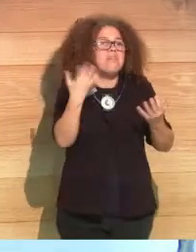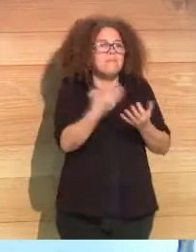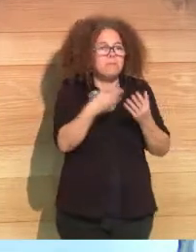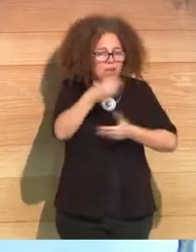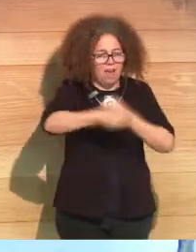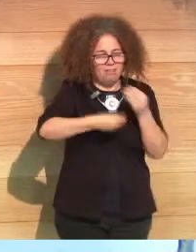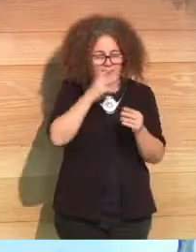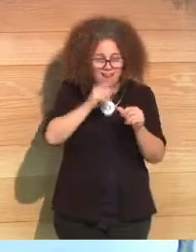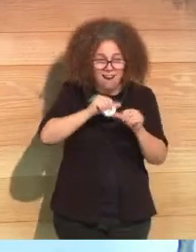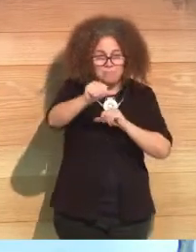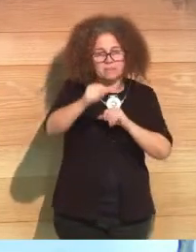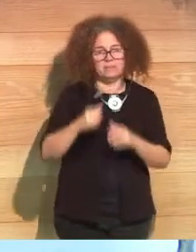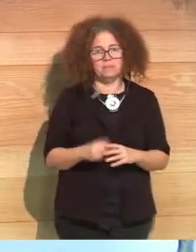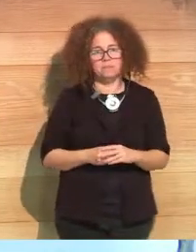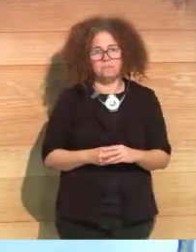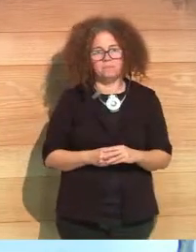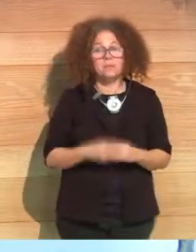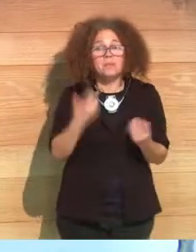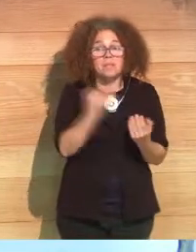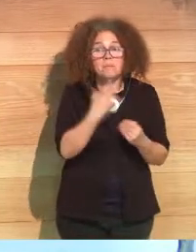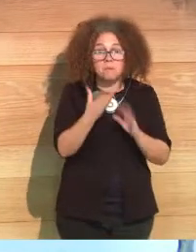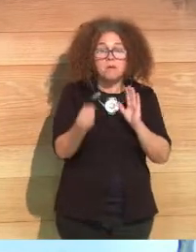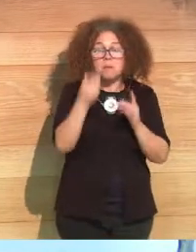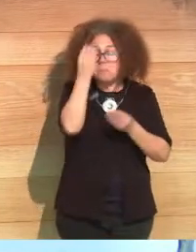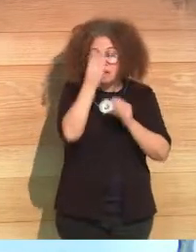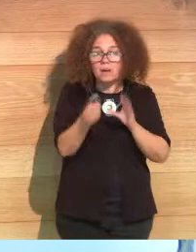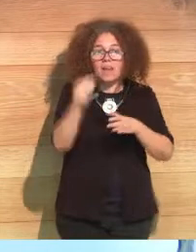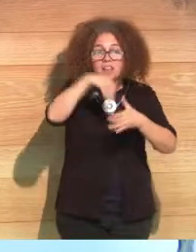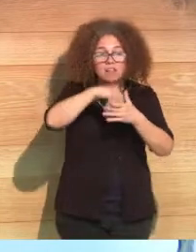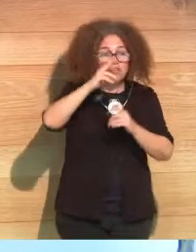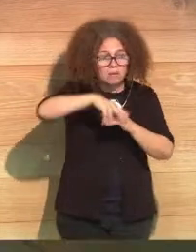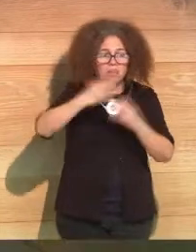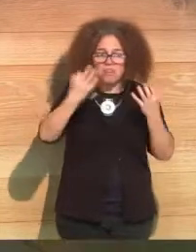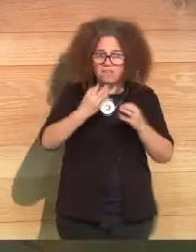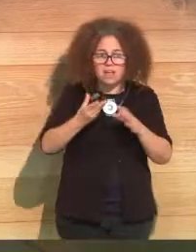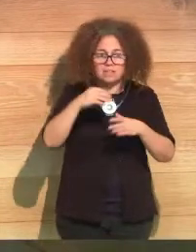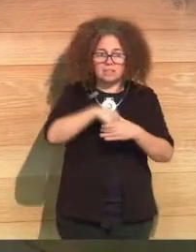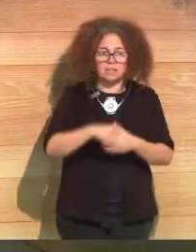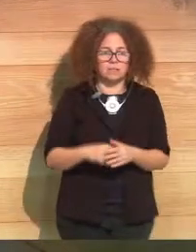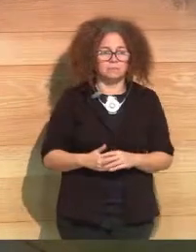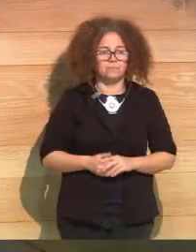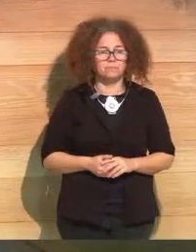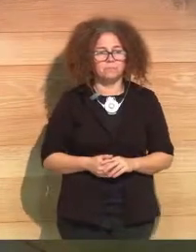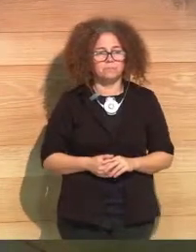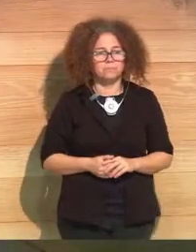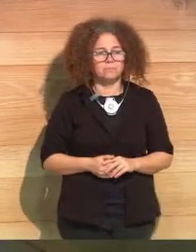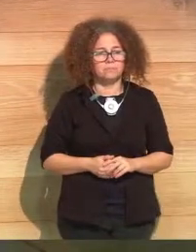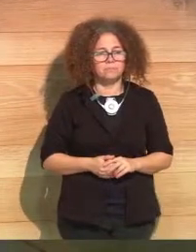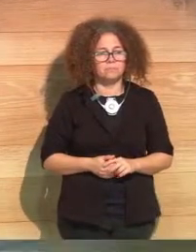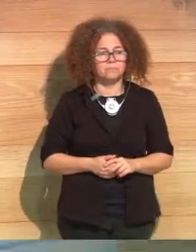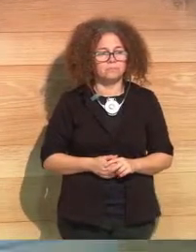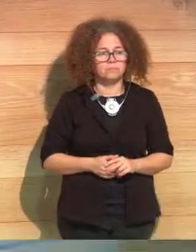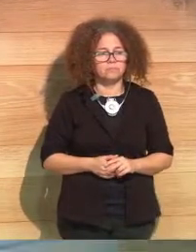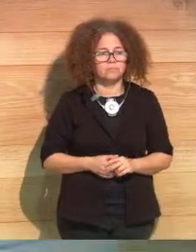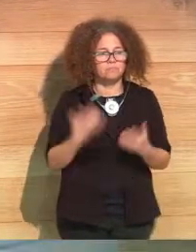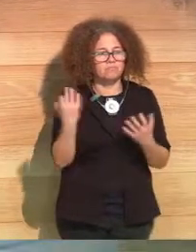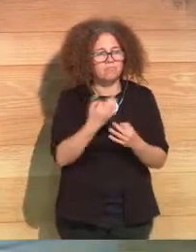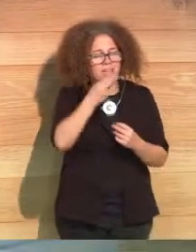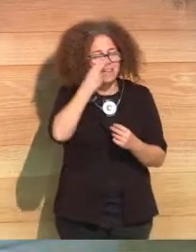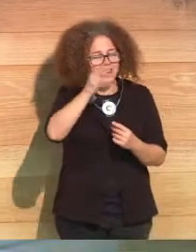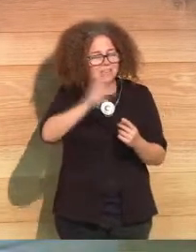to be in the exhibition. And interesting the role you're giving to art, right? To see reality differently.